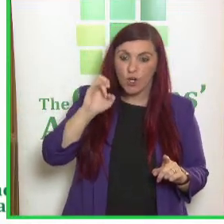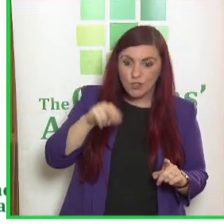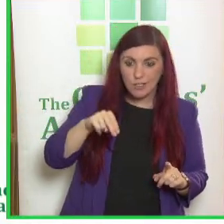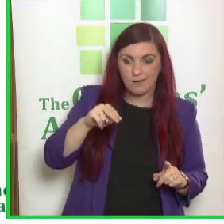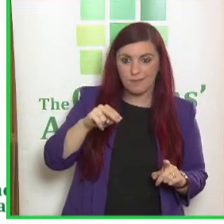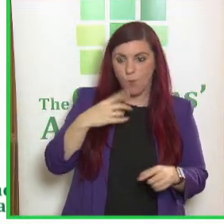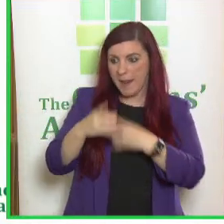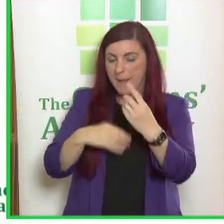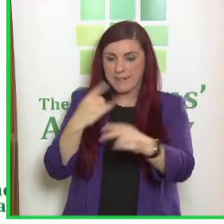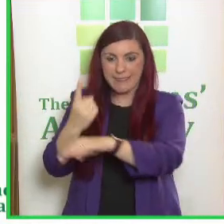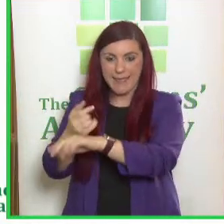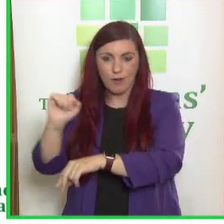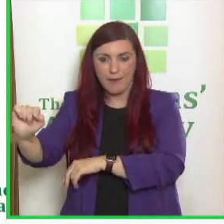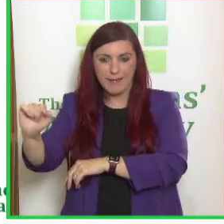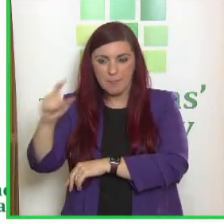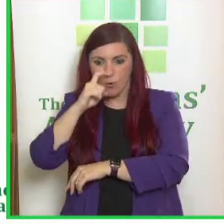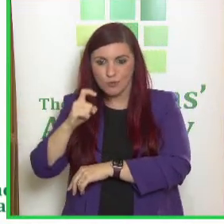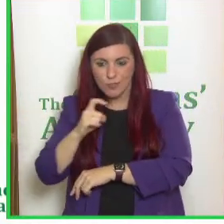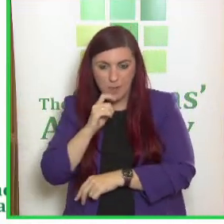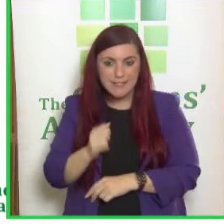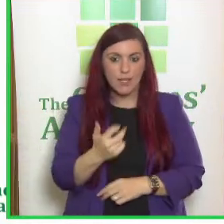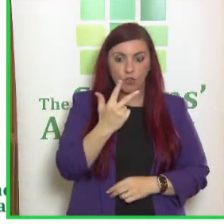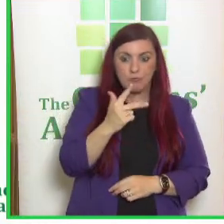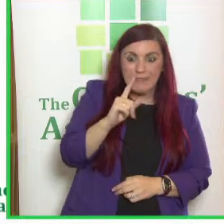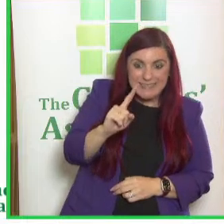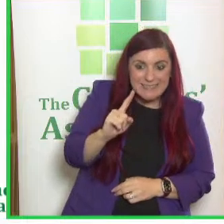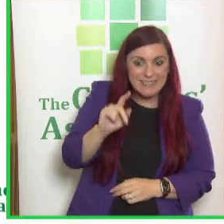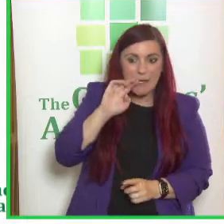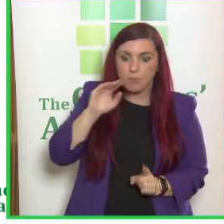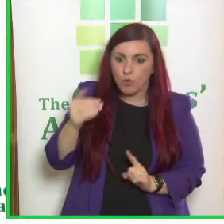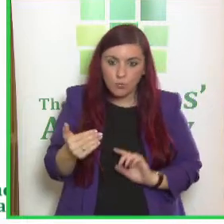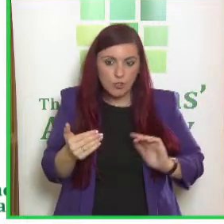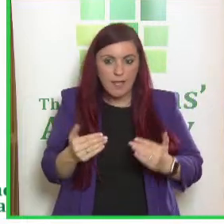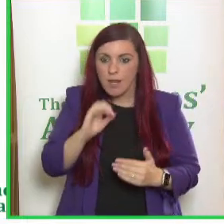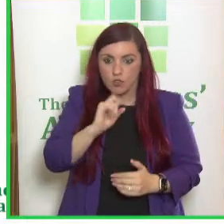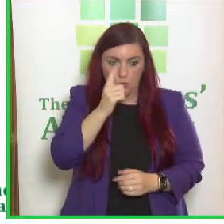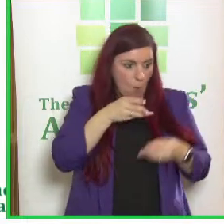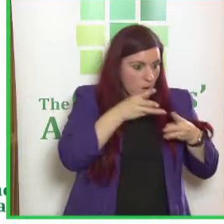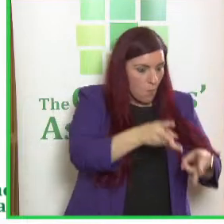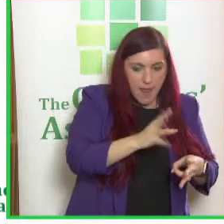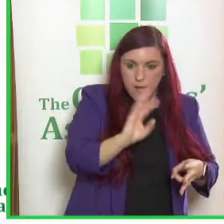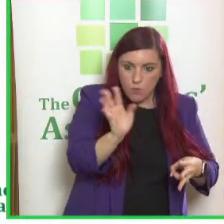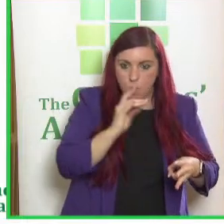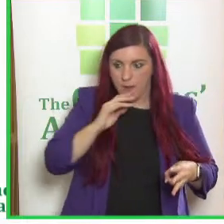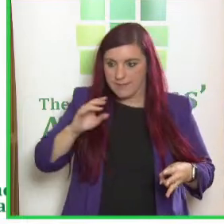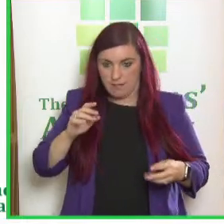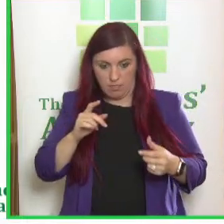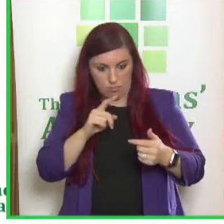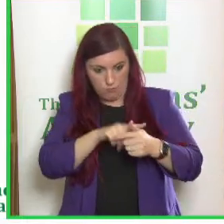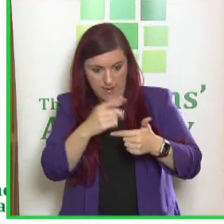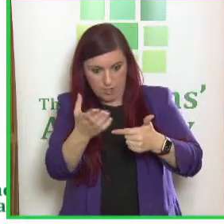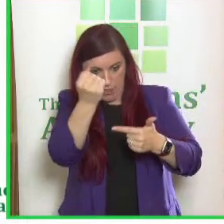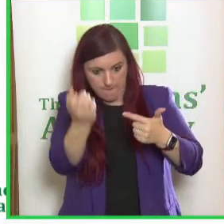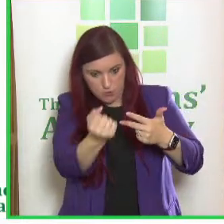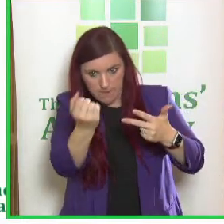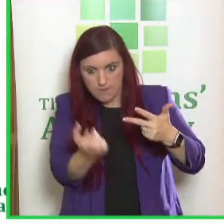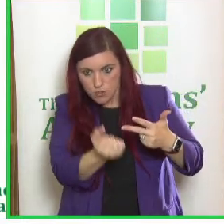3D model. It's not a one-dimensional linear model. It's three objectives that need to be attained in